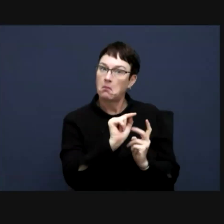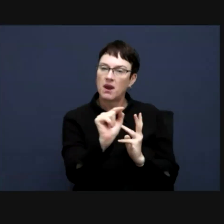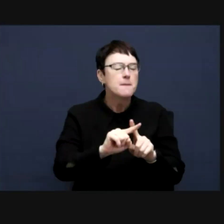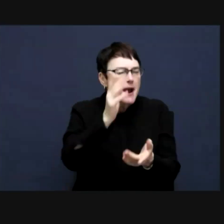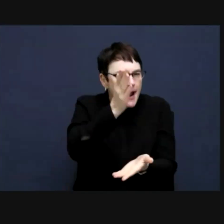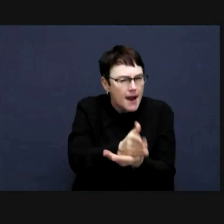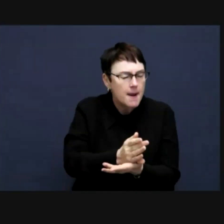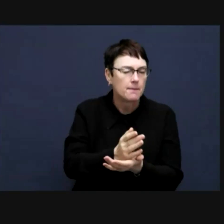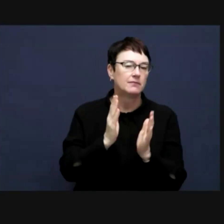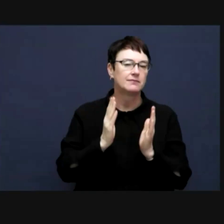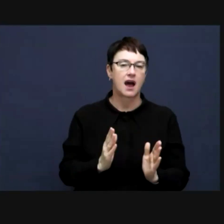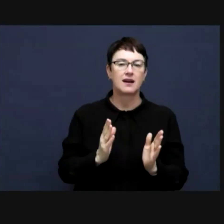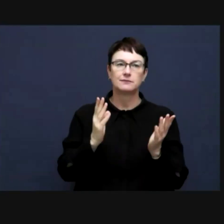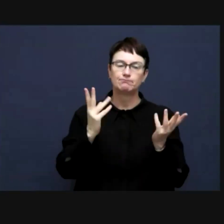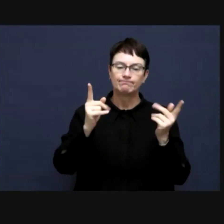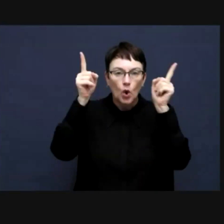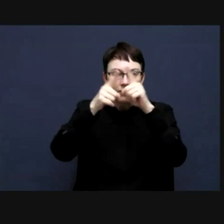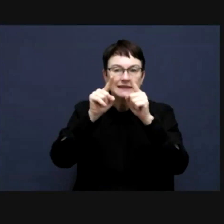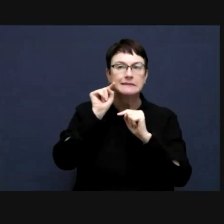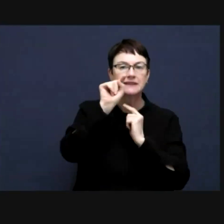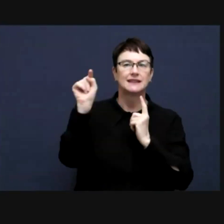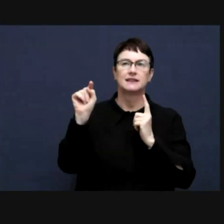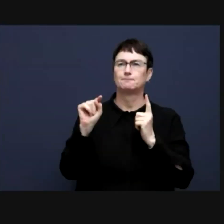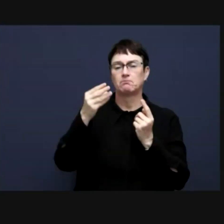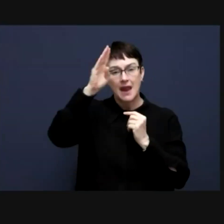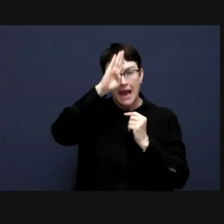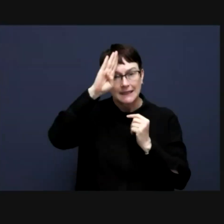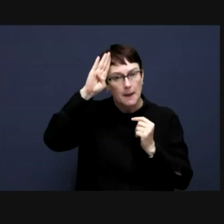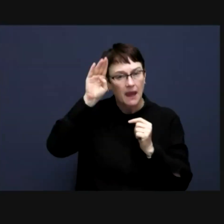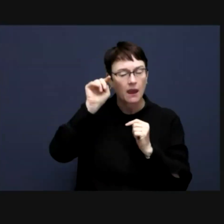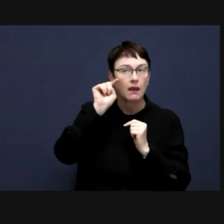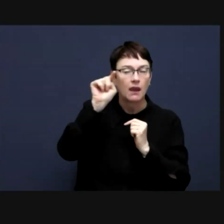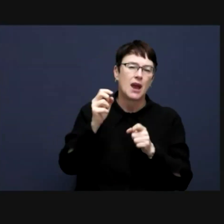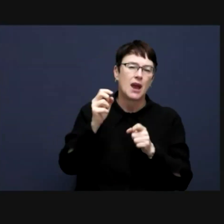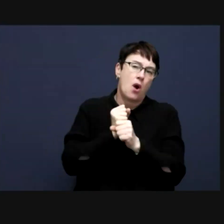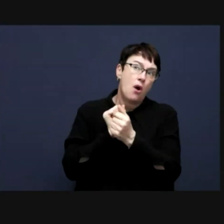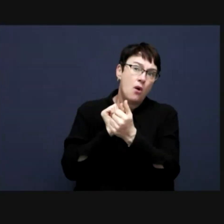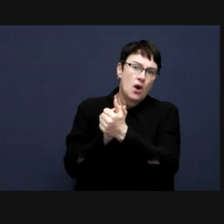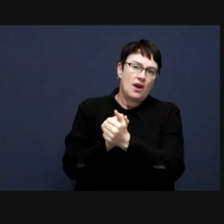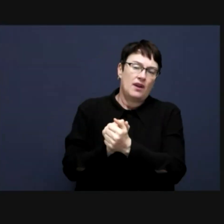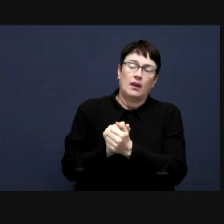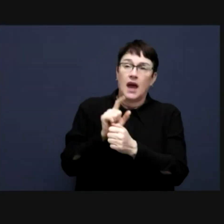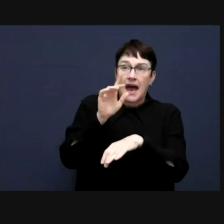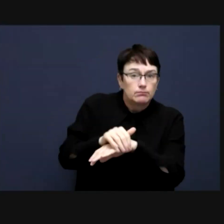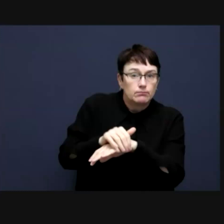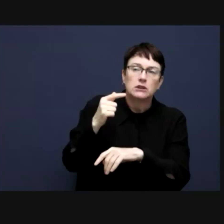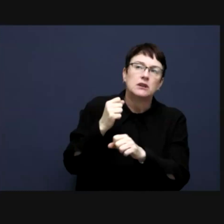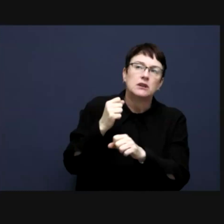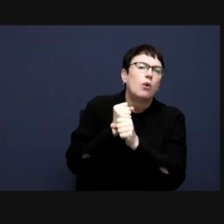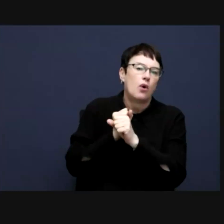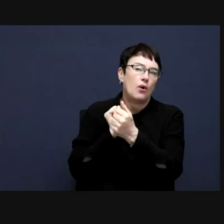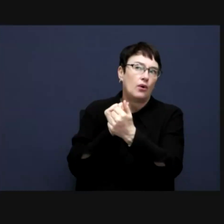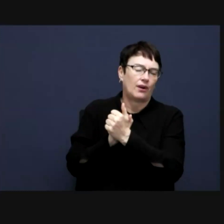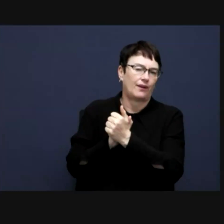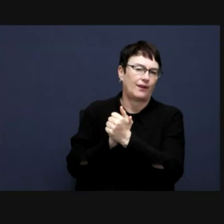accessibility professionals in order to translate these concerns, these issues, these potential solutions into